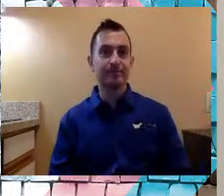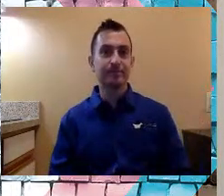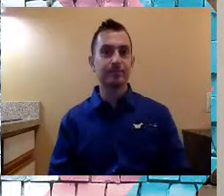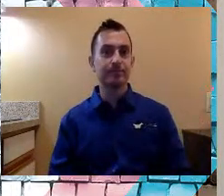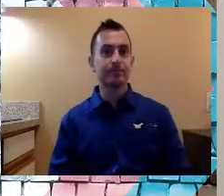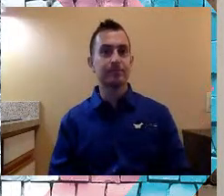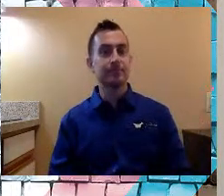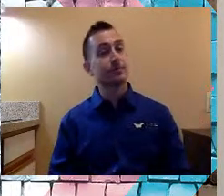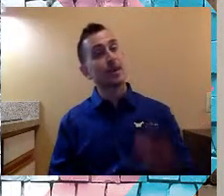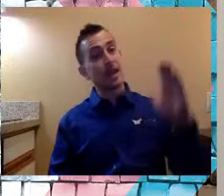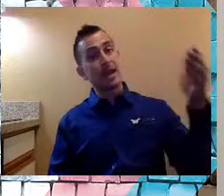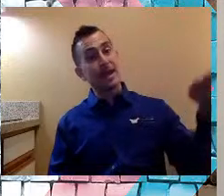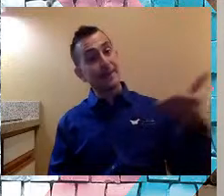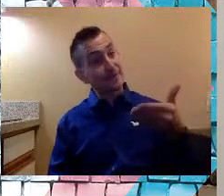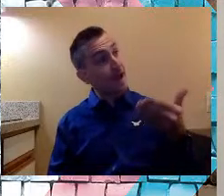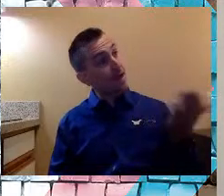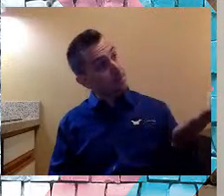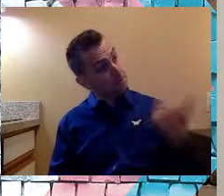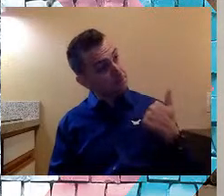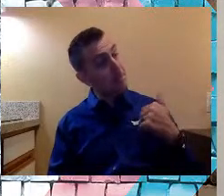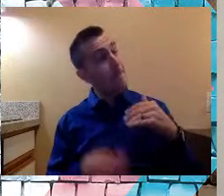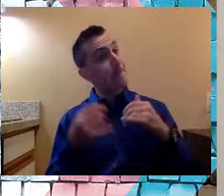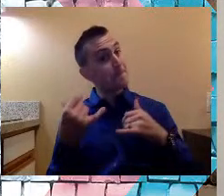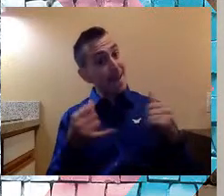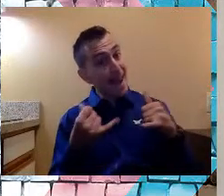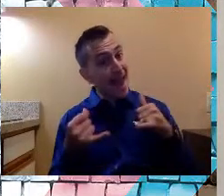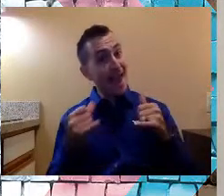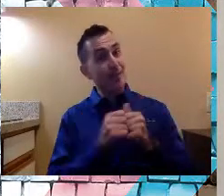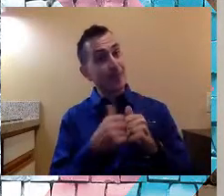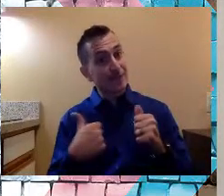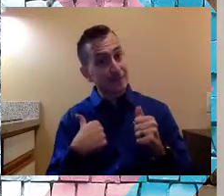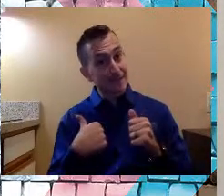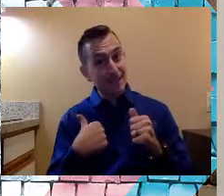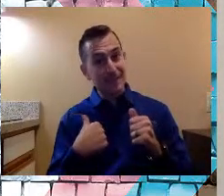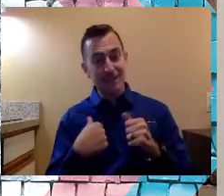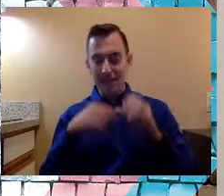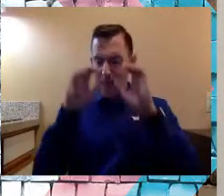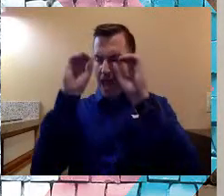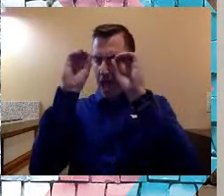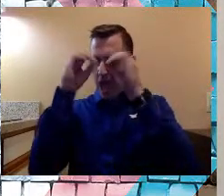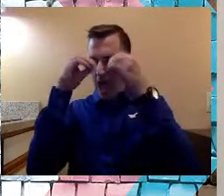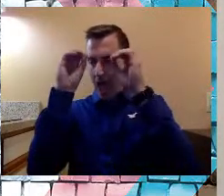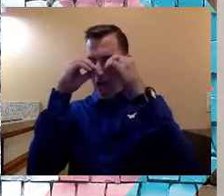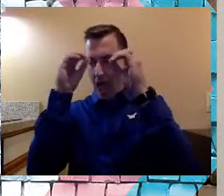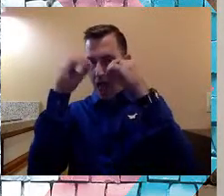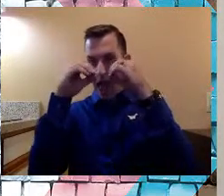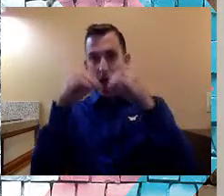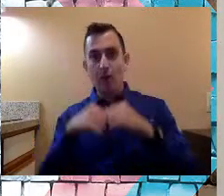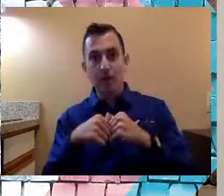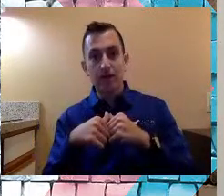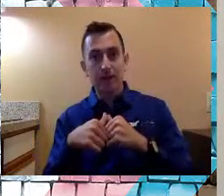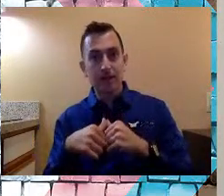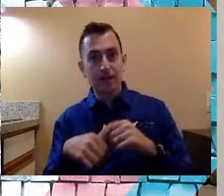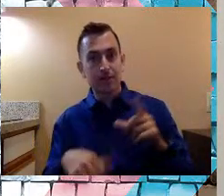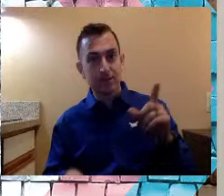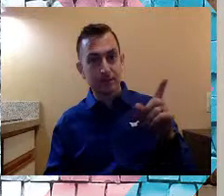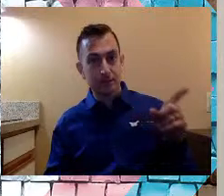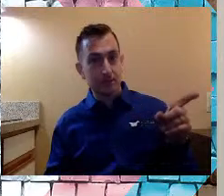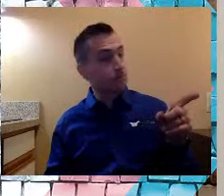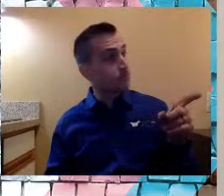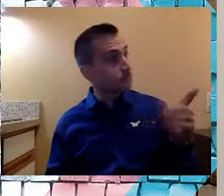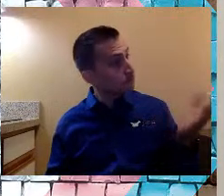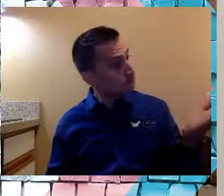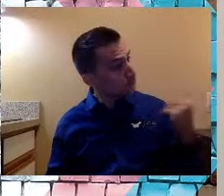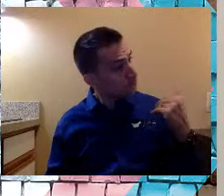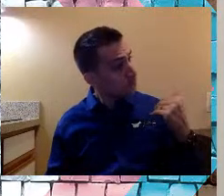Invite someone over to play with you. This owl has put the blocks in